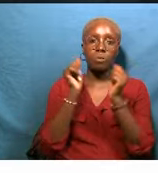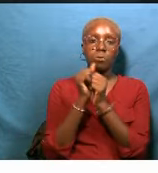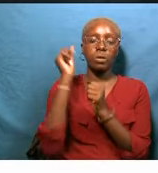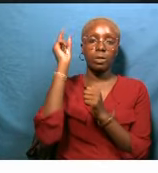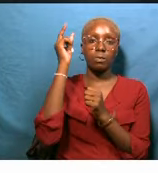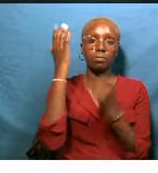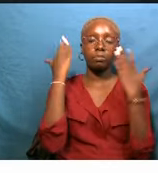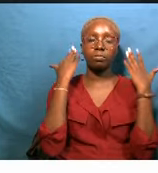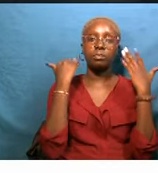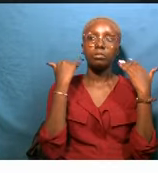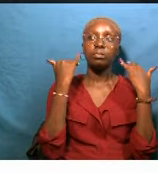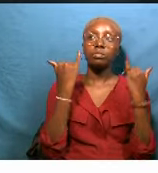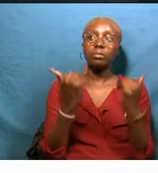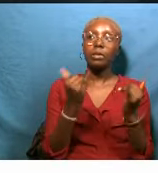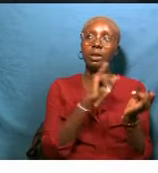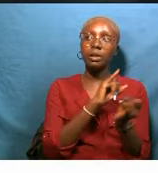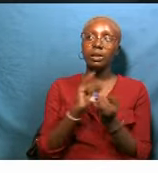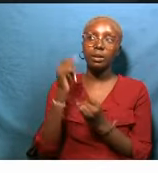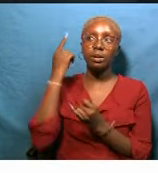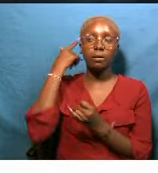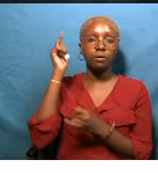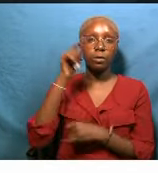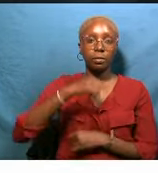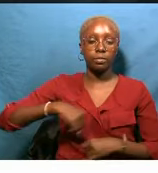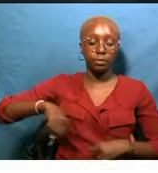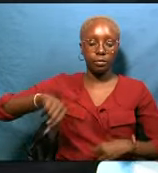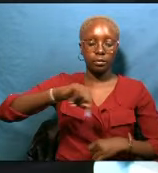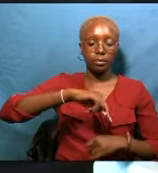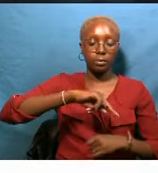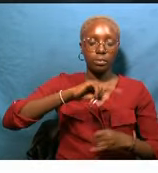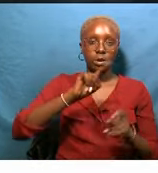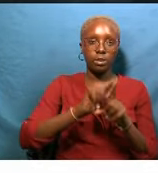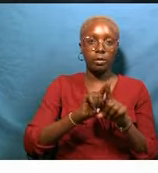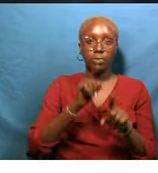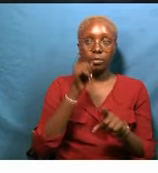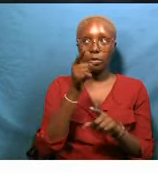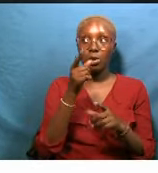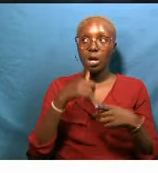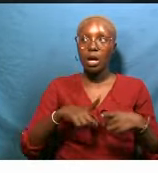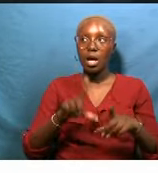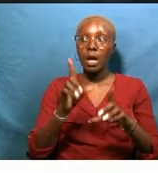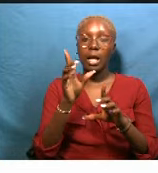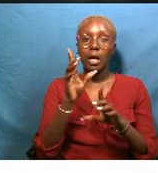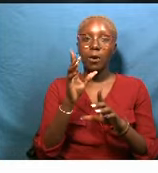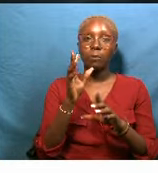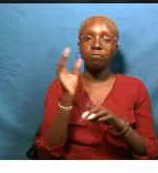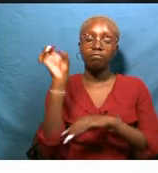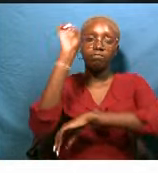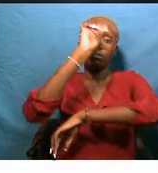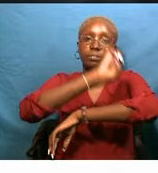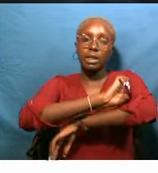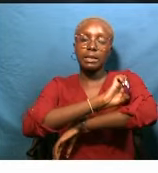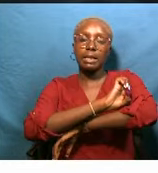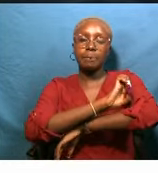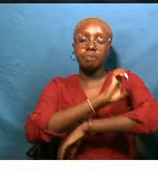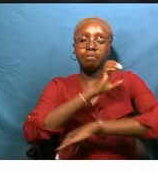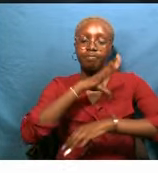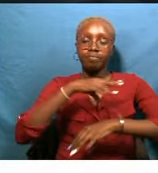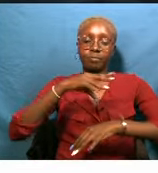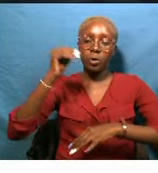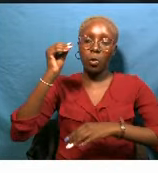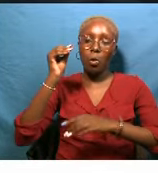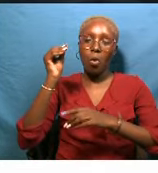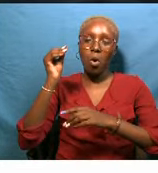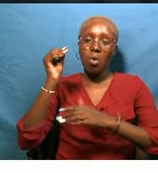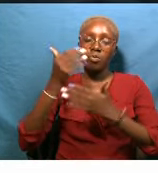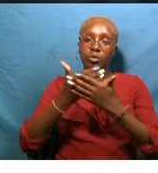invitation is for all of us, you included today, that don't let this Easter Sunday pass by without you opening the